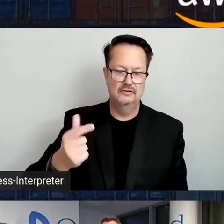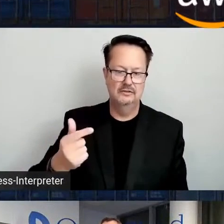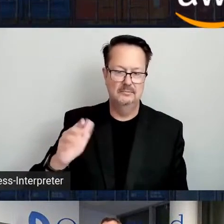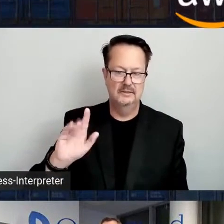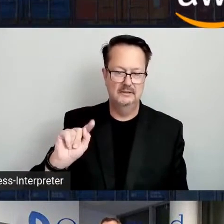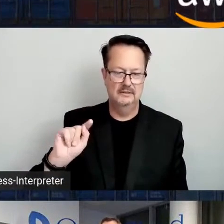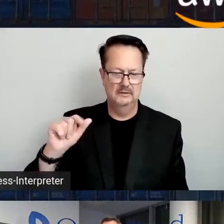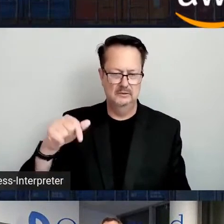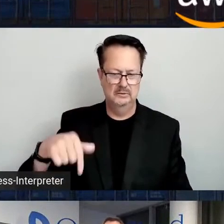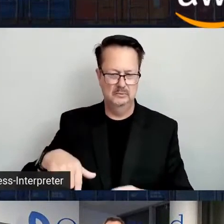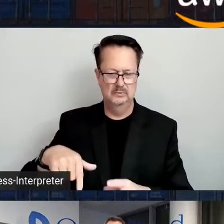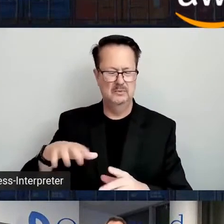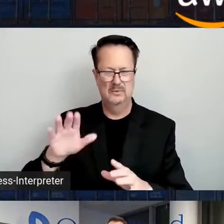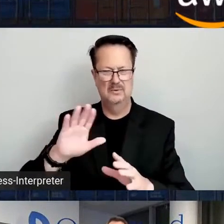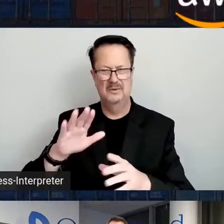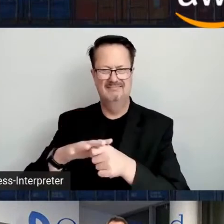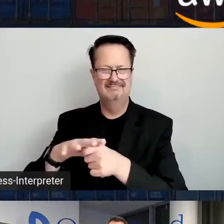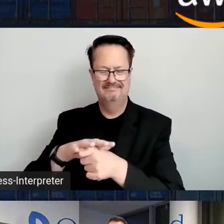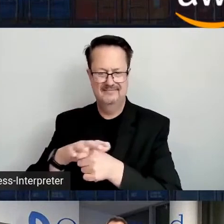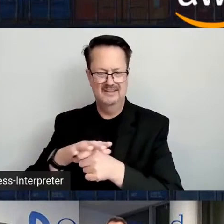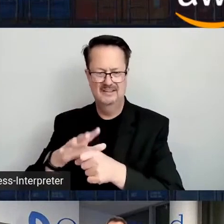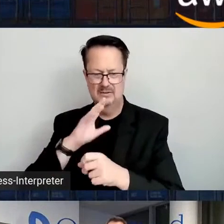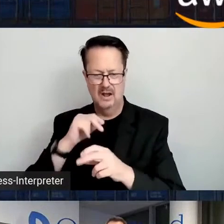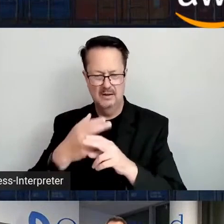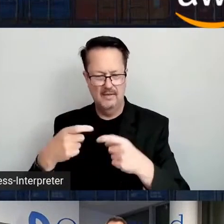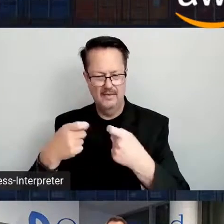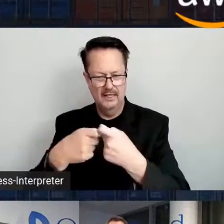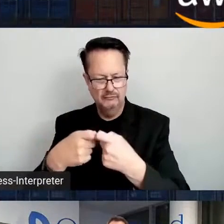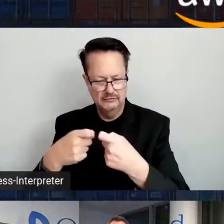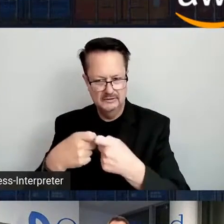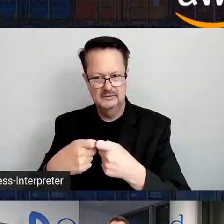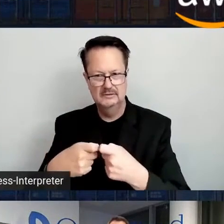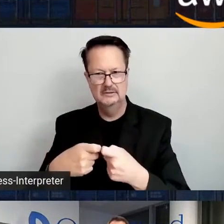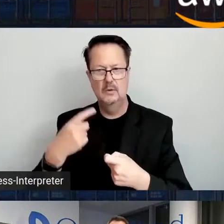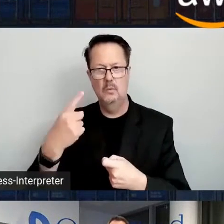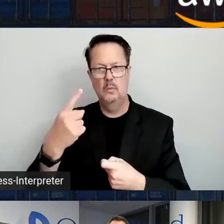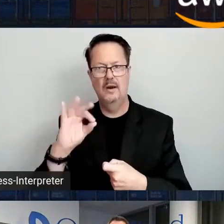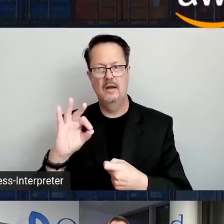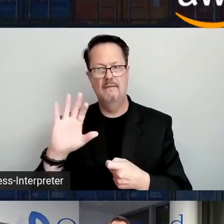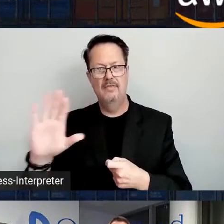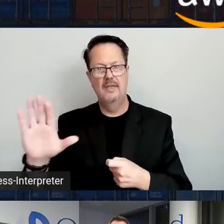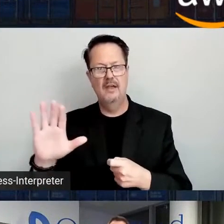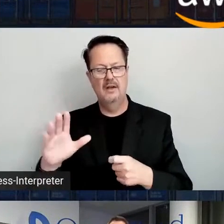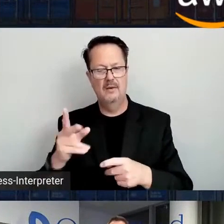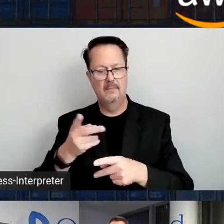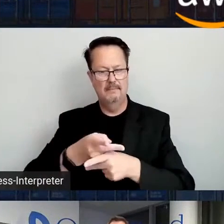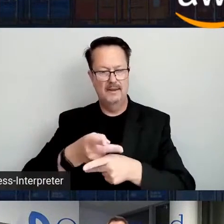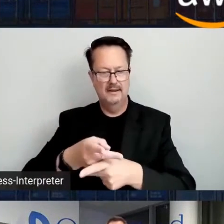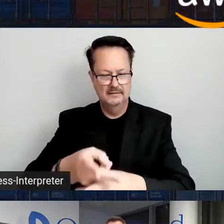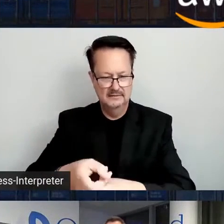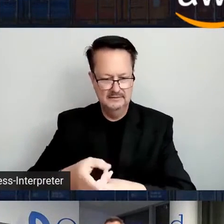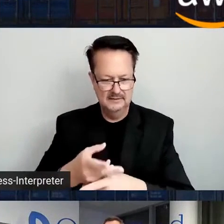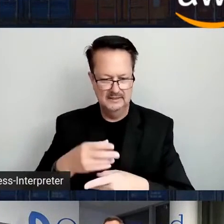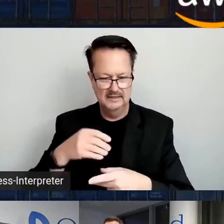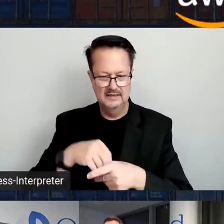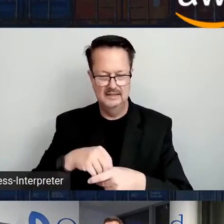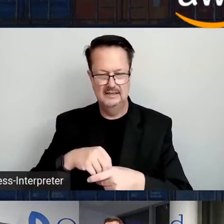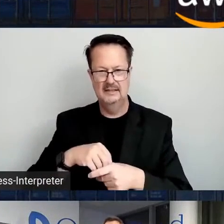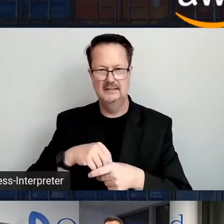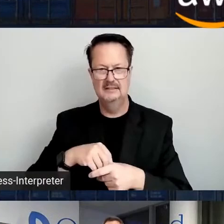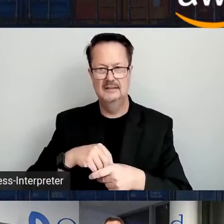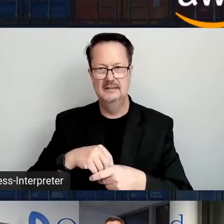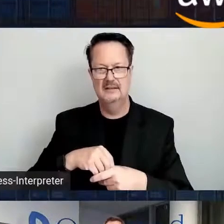the electric vehicle, and one of the main challenges about energy roaming or